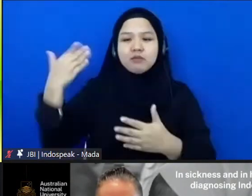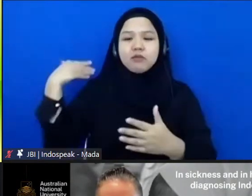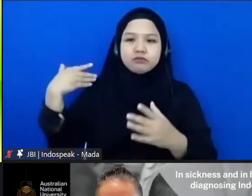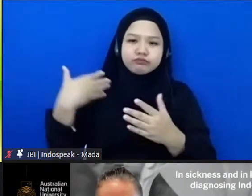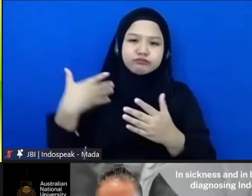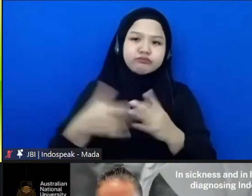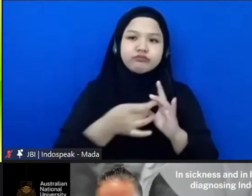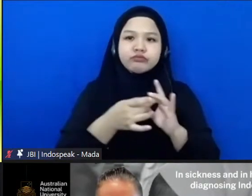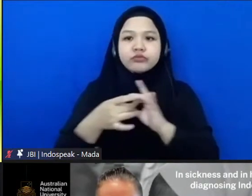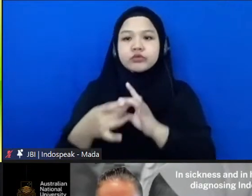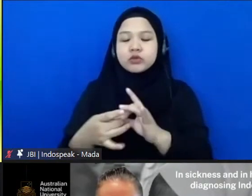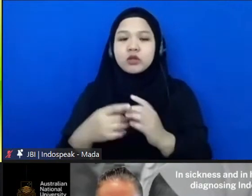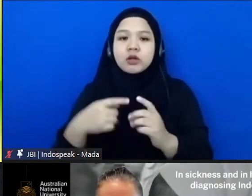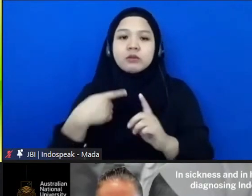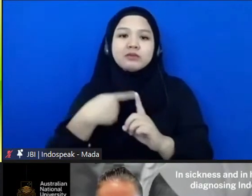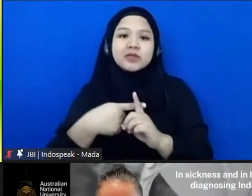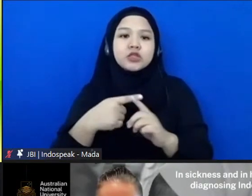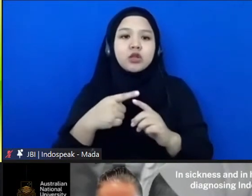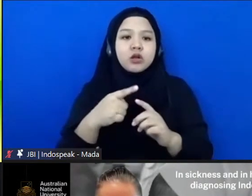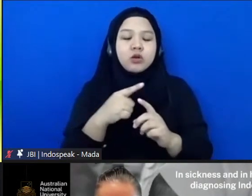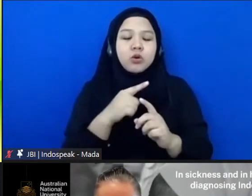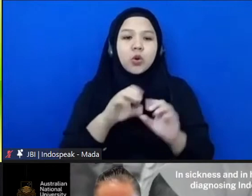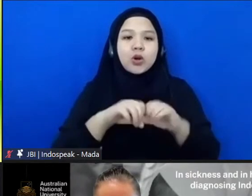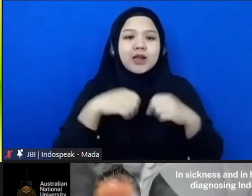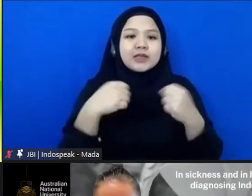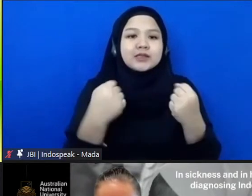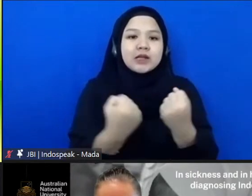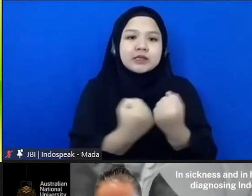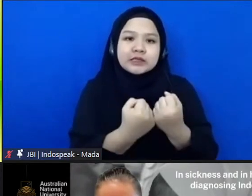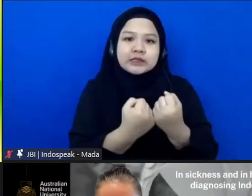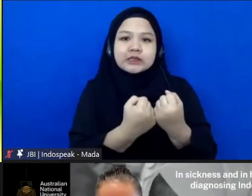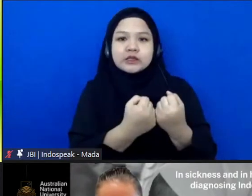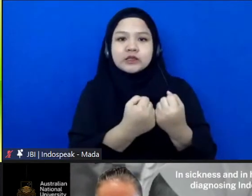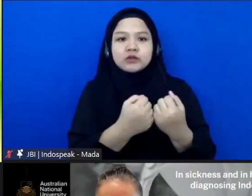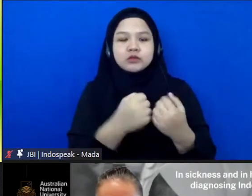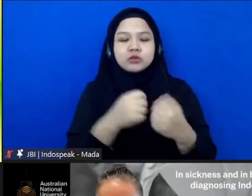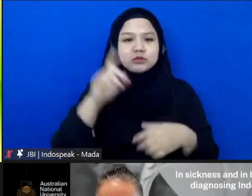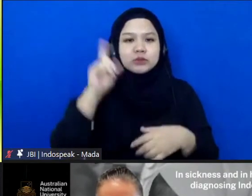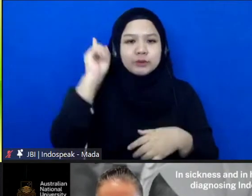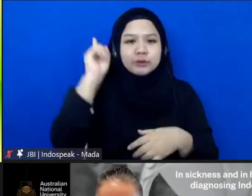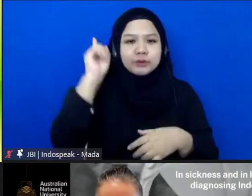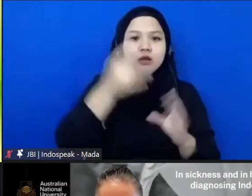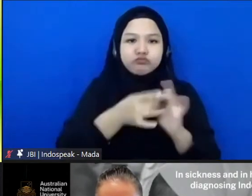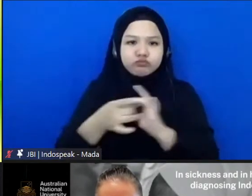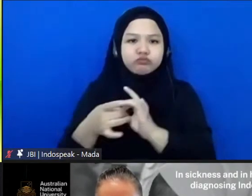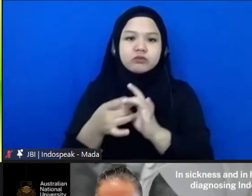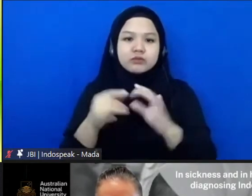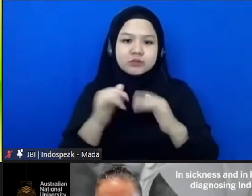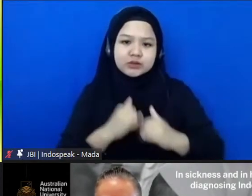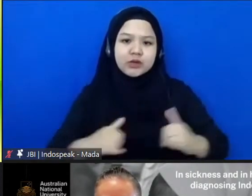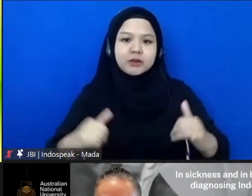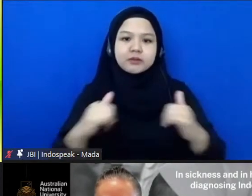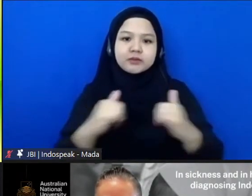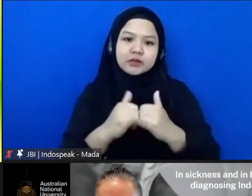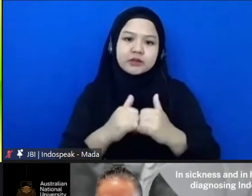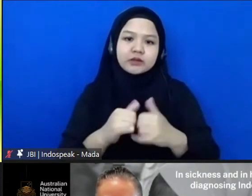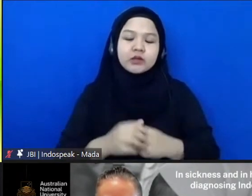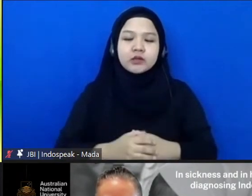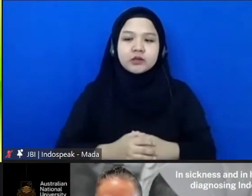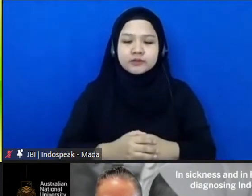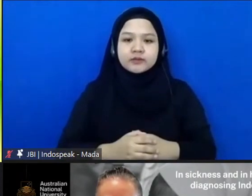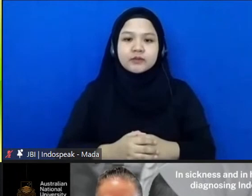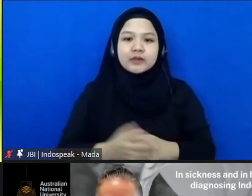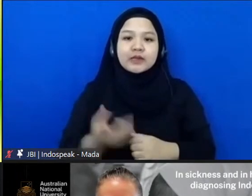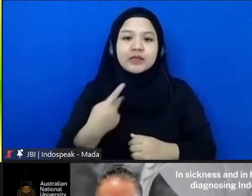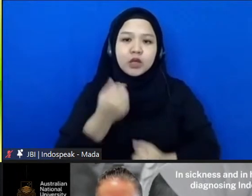community organisations and provincial governments, allowing support to get where it is most needed to get there as quickly